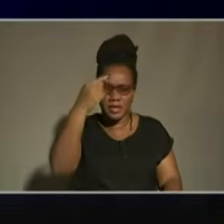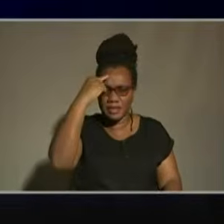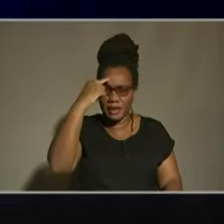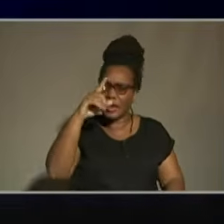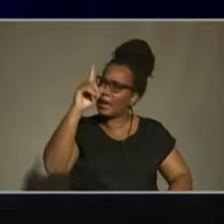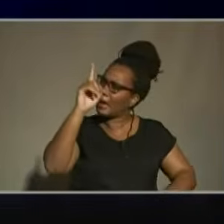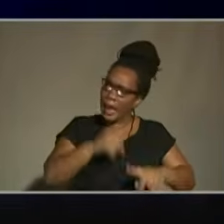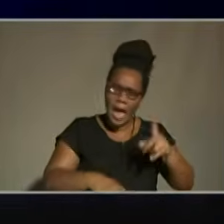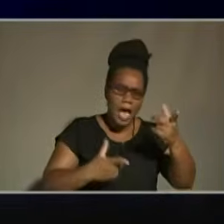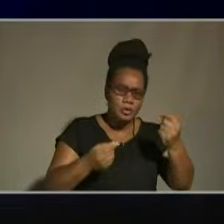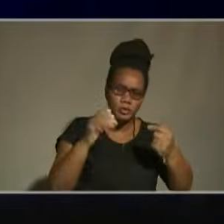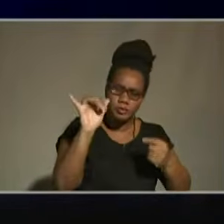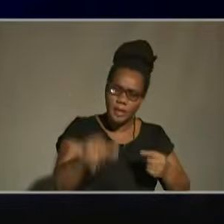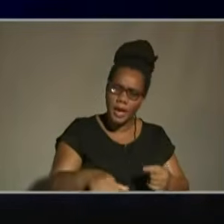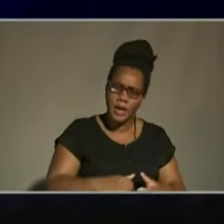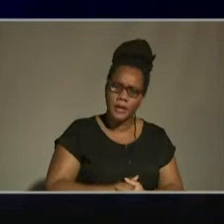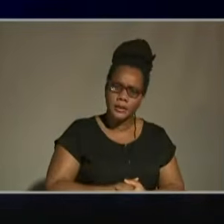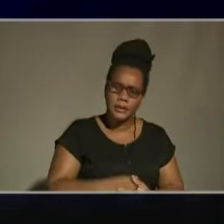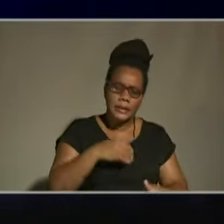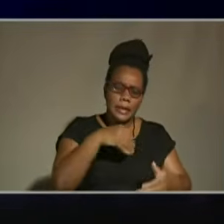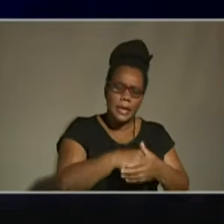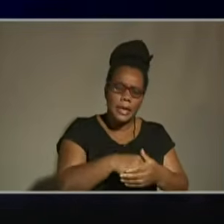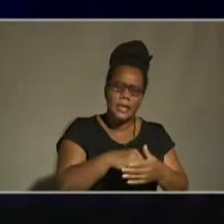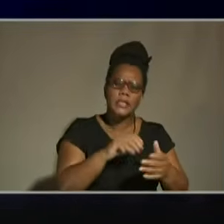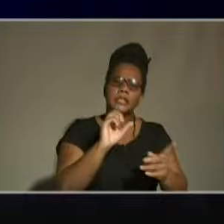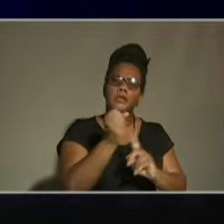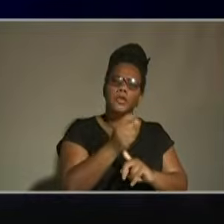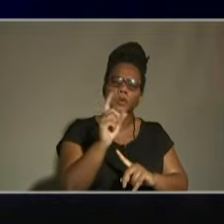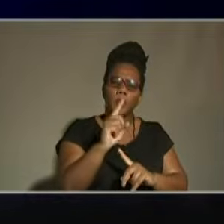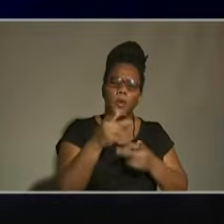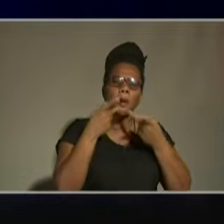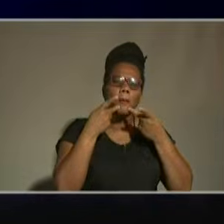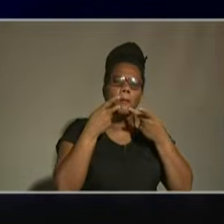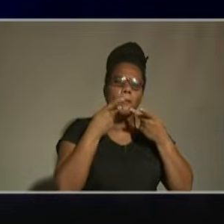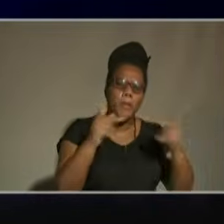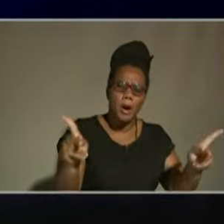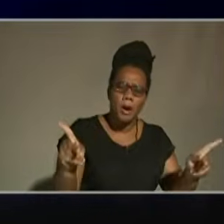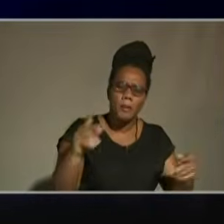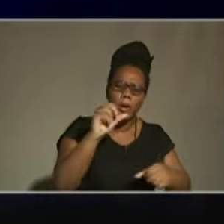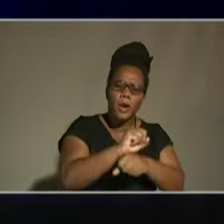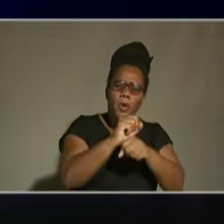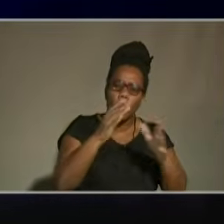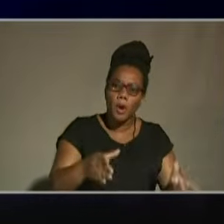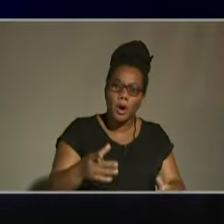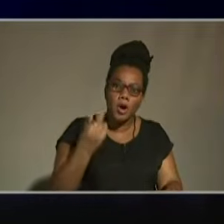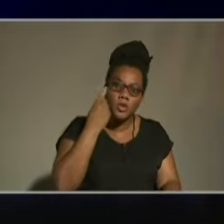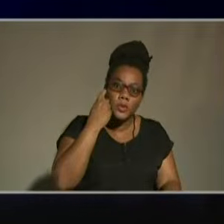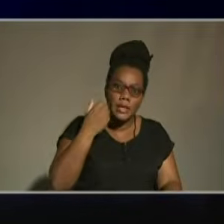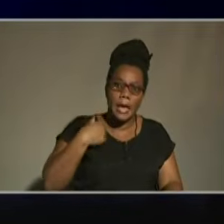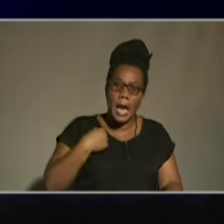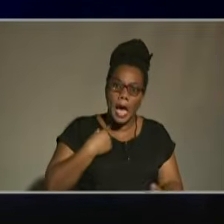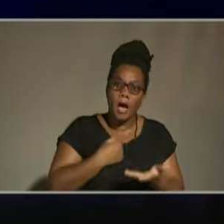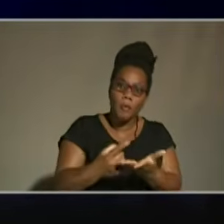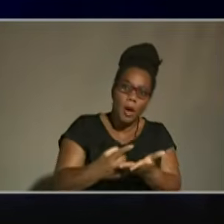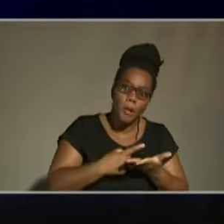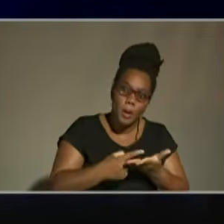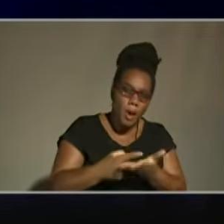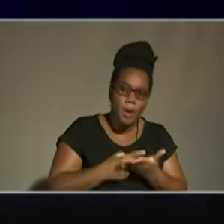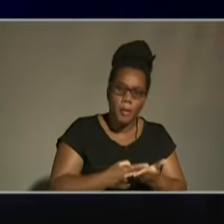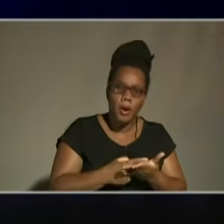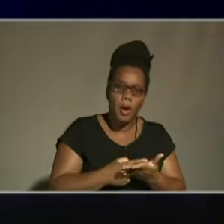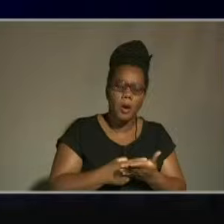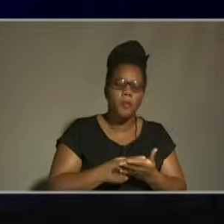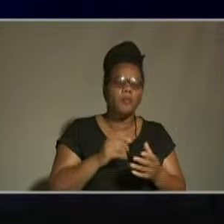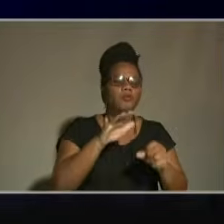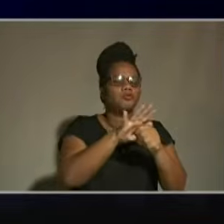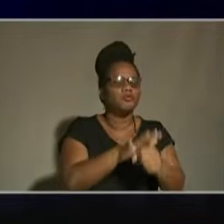unconscionable to do that in the context where the public sector workers had just had their salary negotiations under some duress in